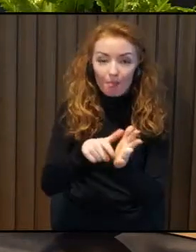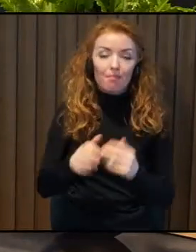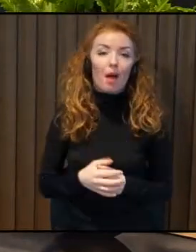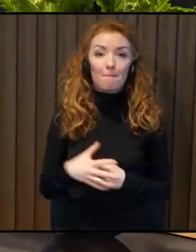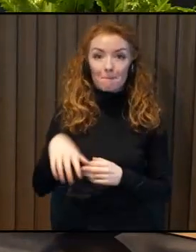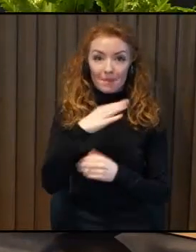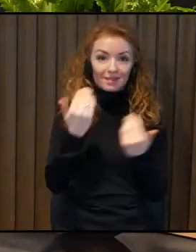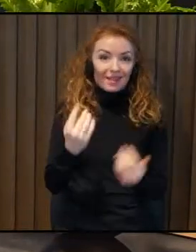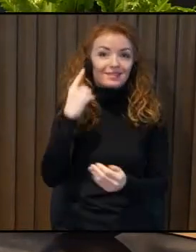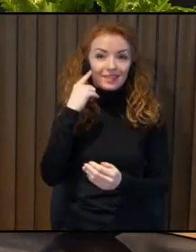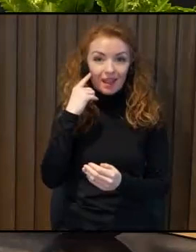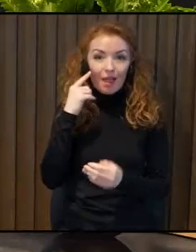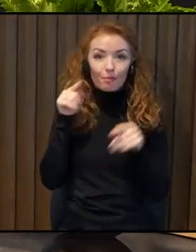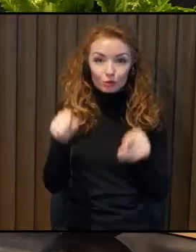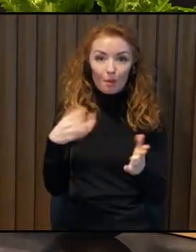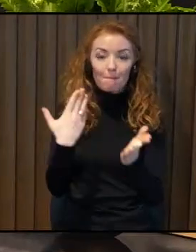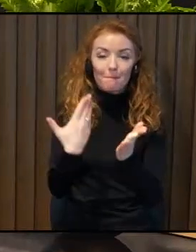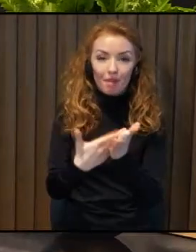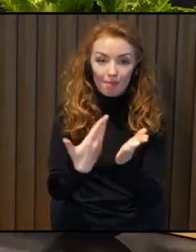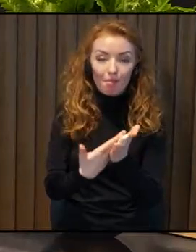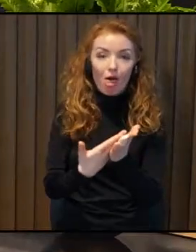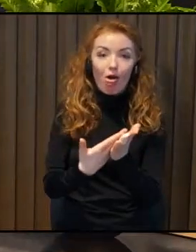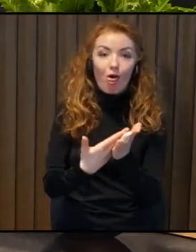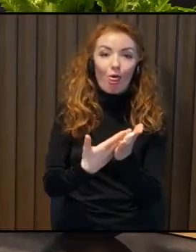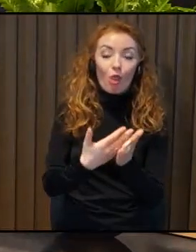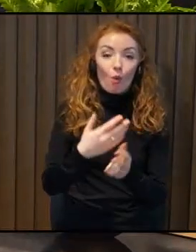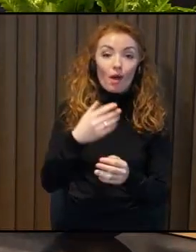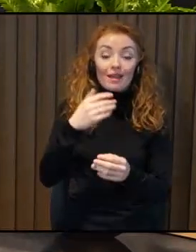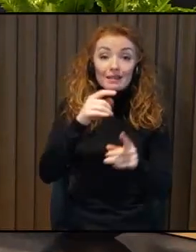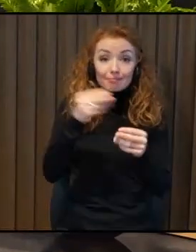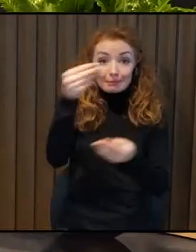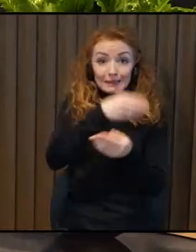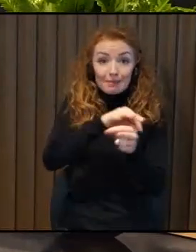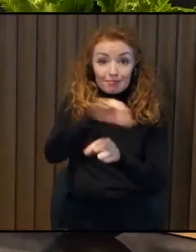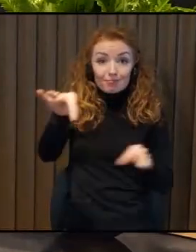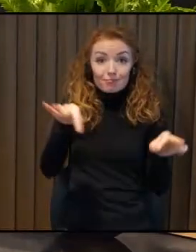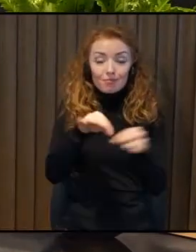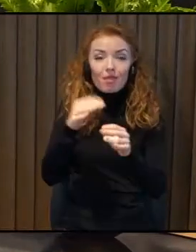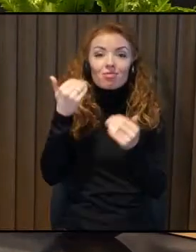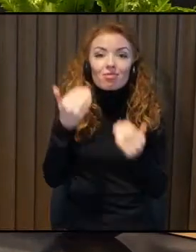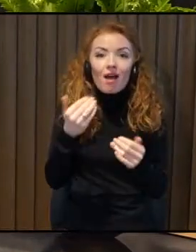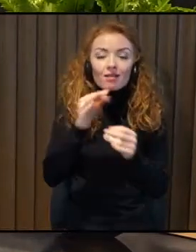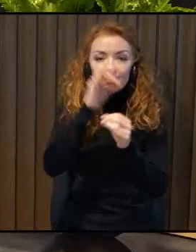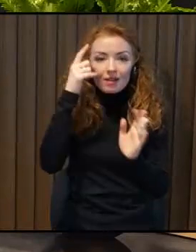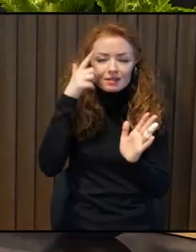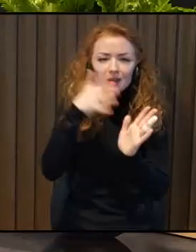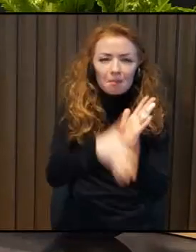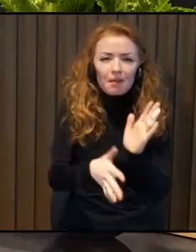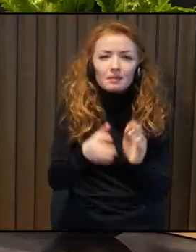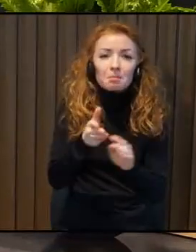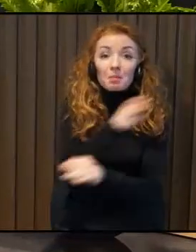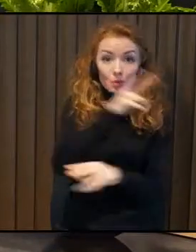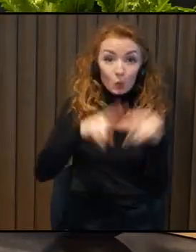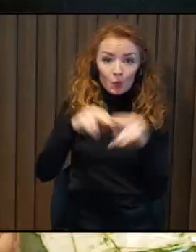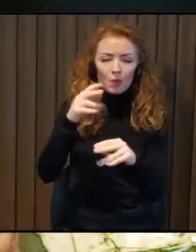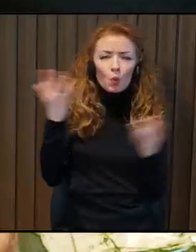interior. So we just heard Uldis's example. When you are, for example, drawing a building, you have to